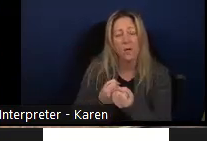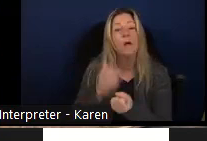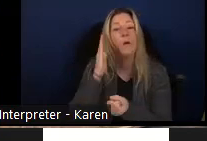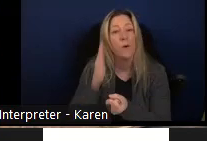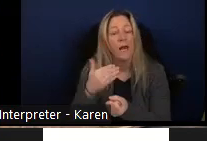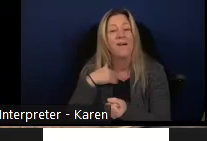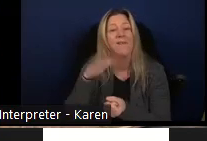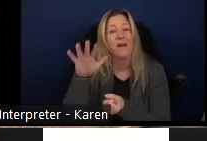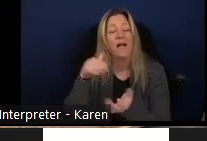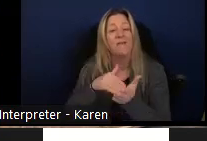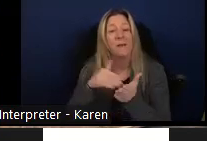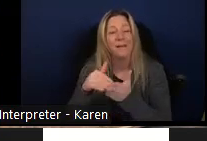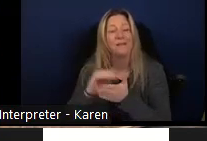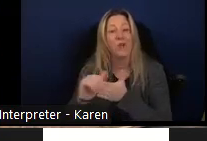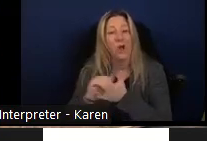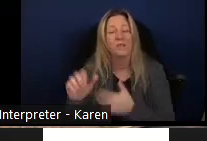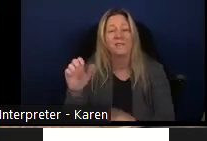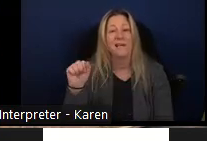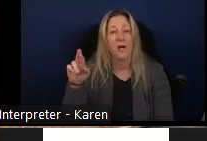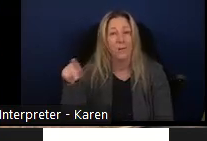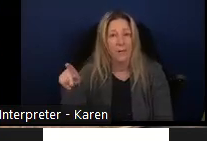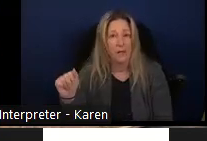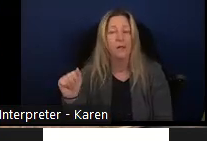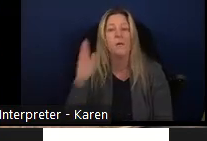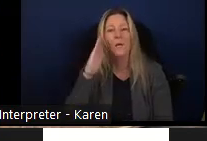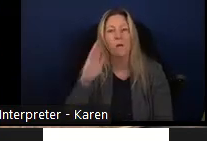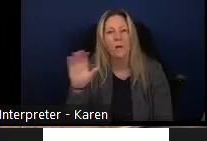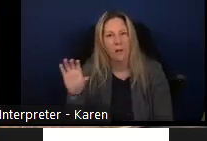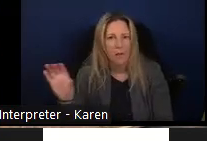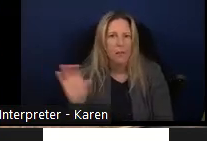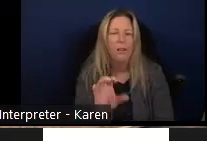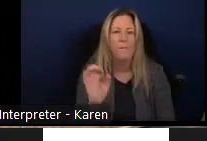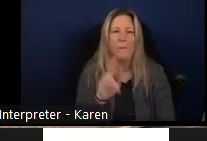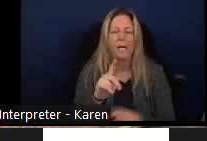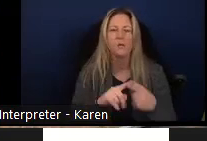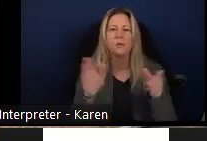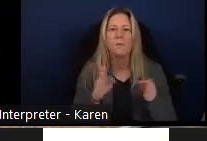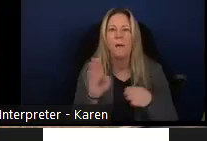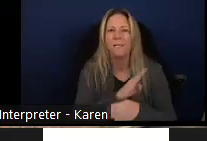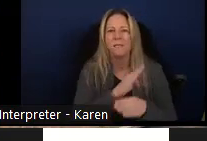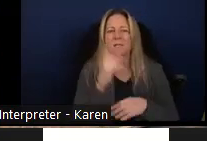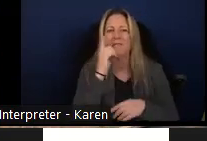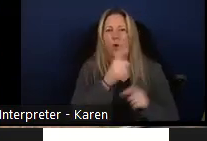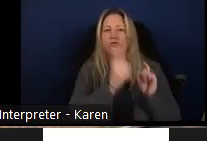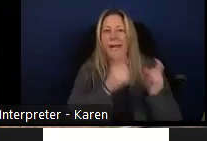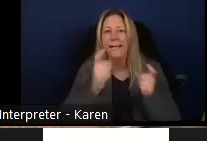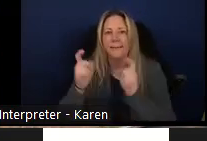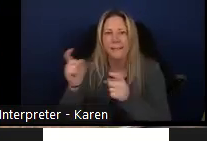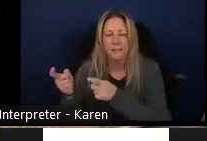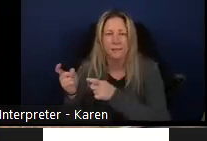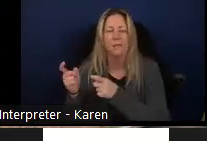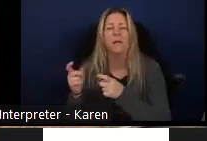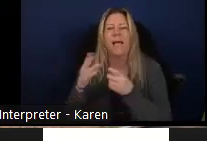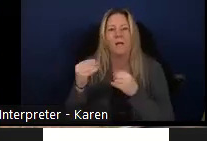American Rescue Plan Act that we will be putting back into small businesses in the form of grants. And so we're working on getting that